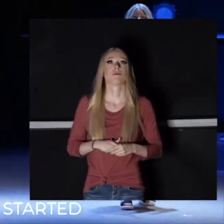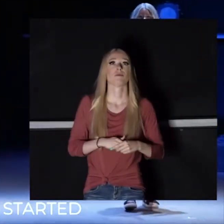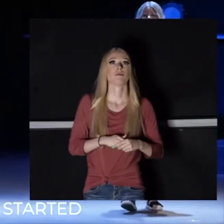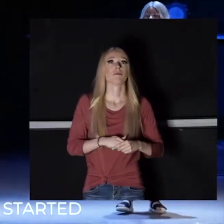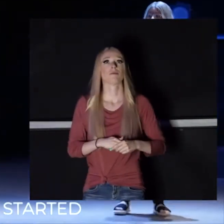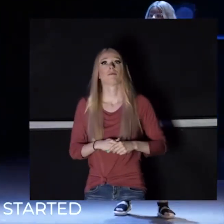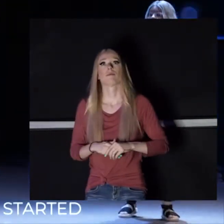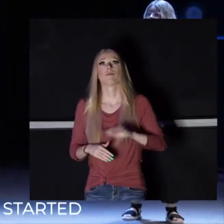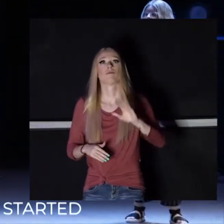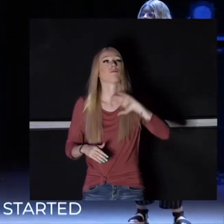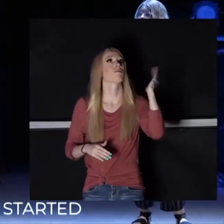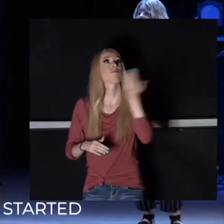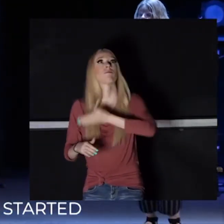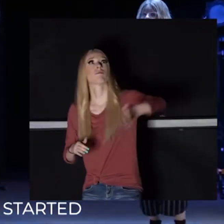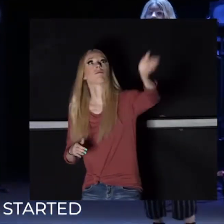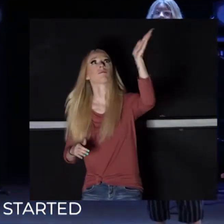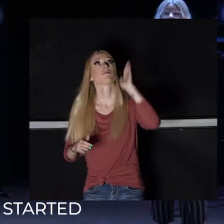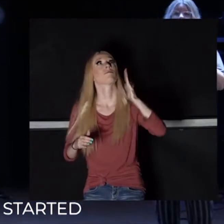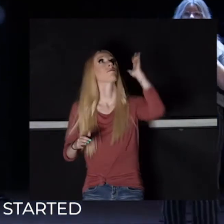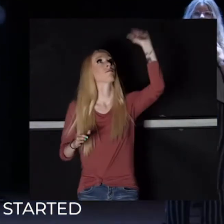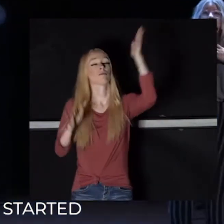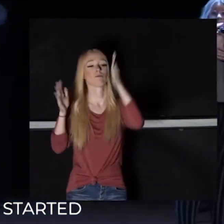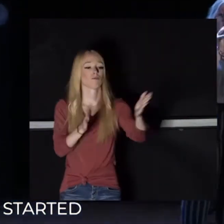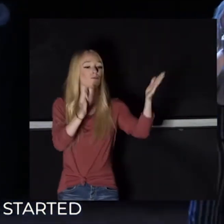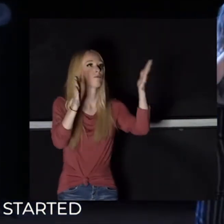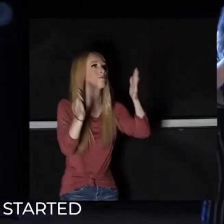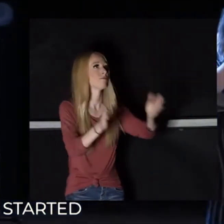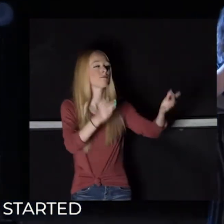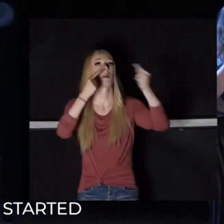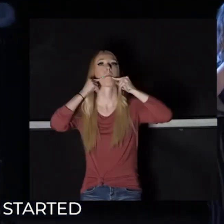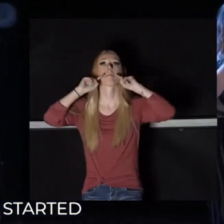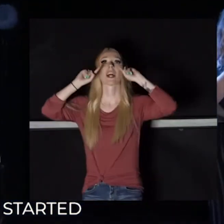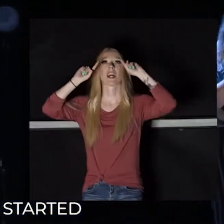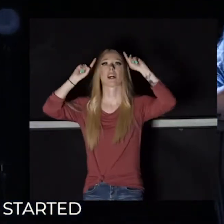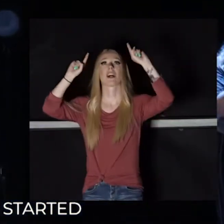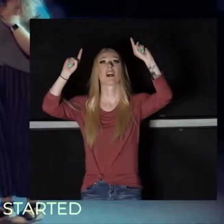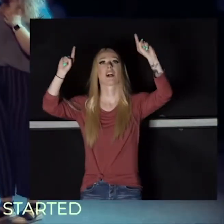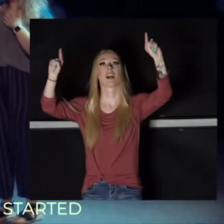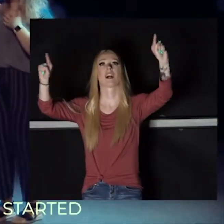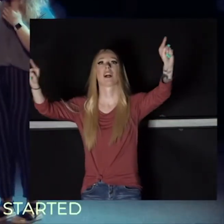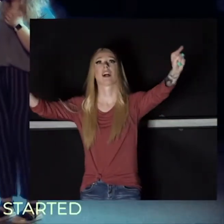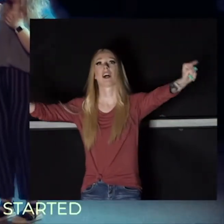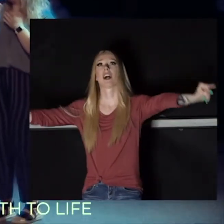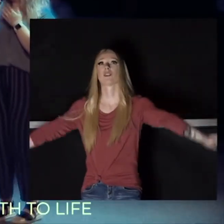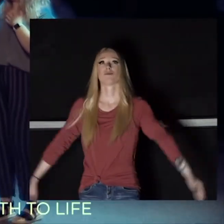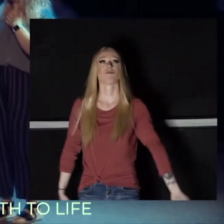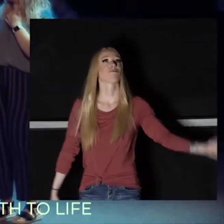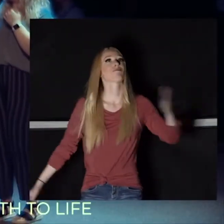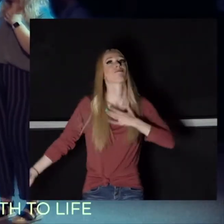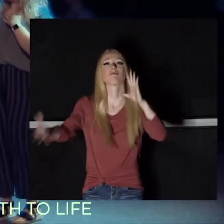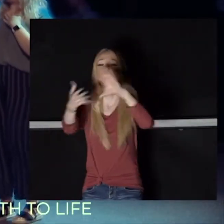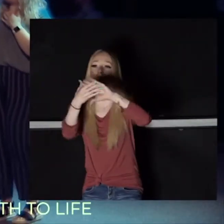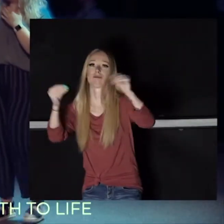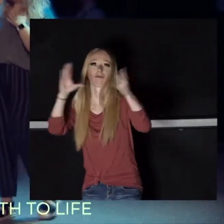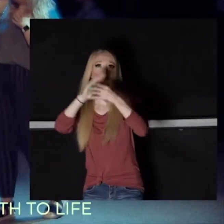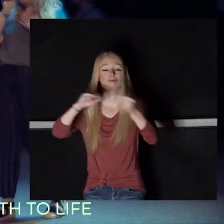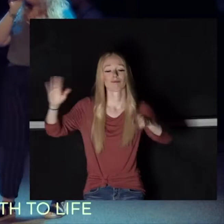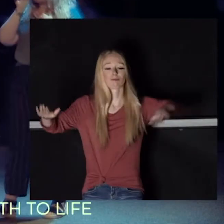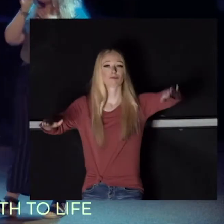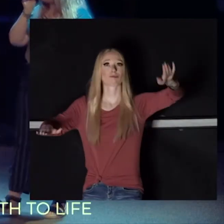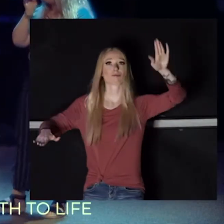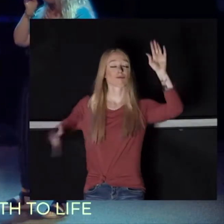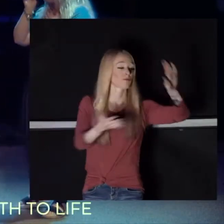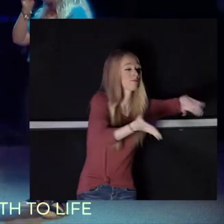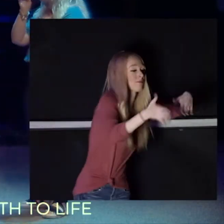it, you say. Our God will finish what He started. Oh, this is